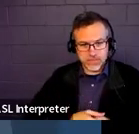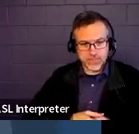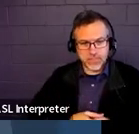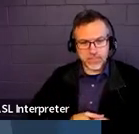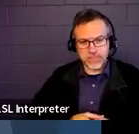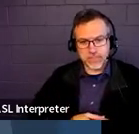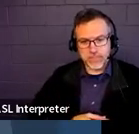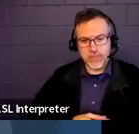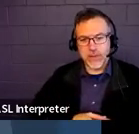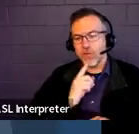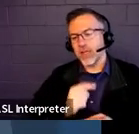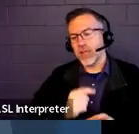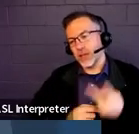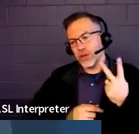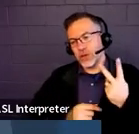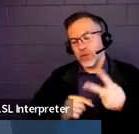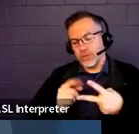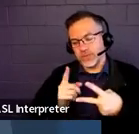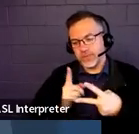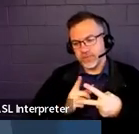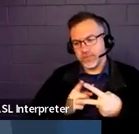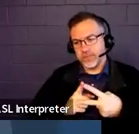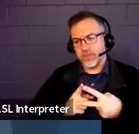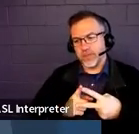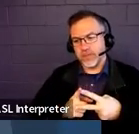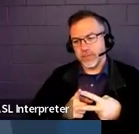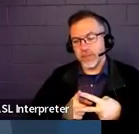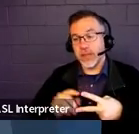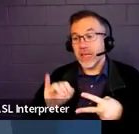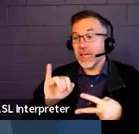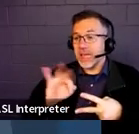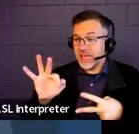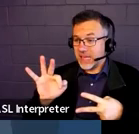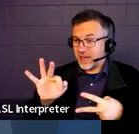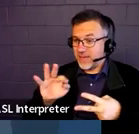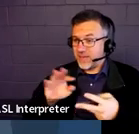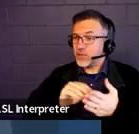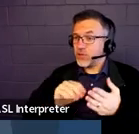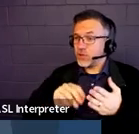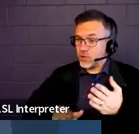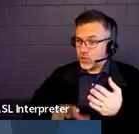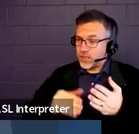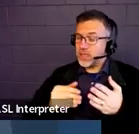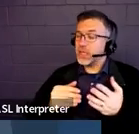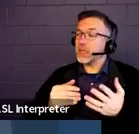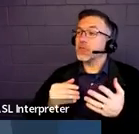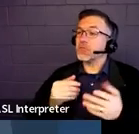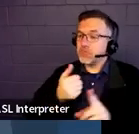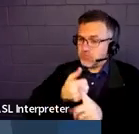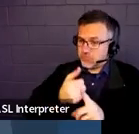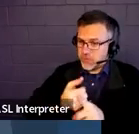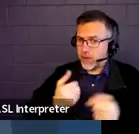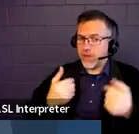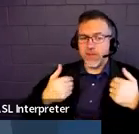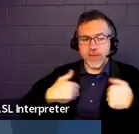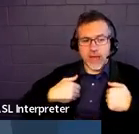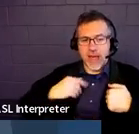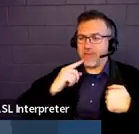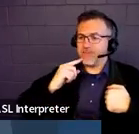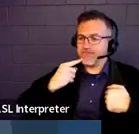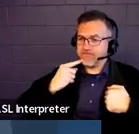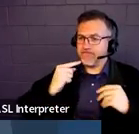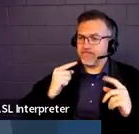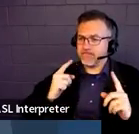kind of twofold. One, in that if you have a student with significant needs, mm-hmm. And